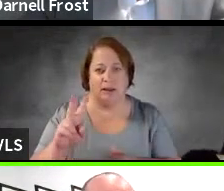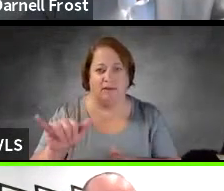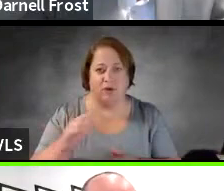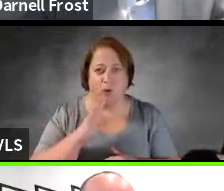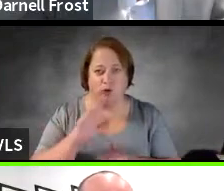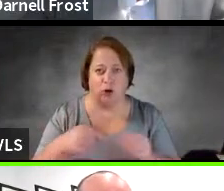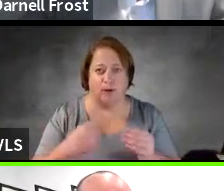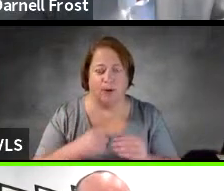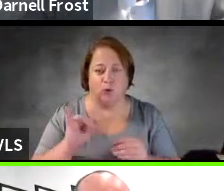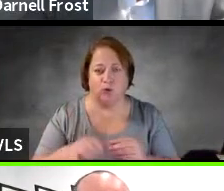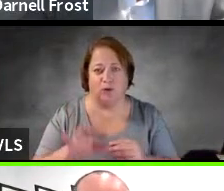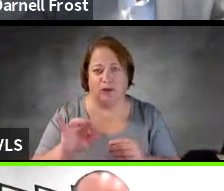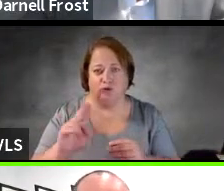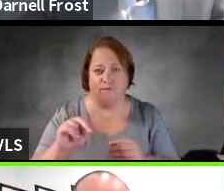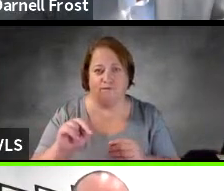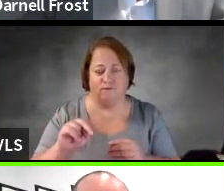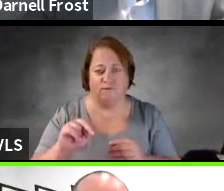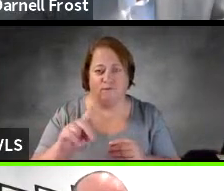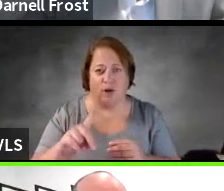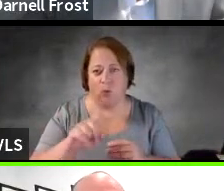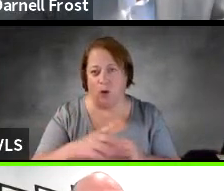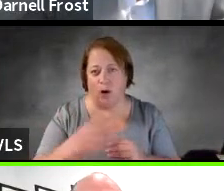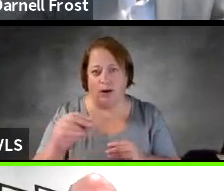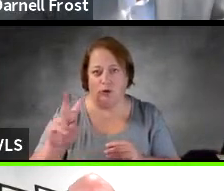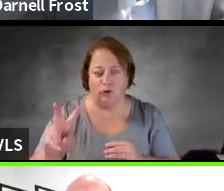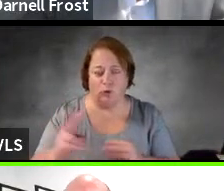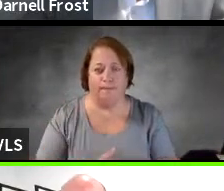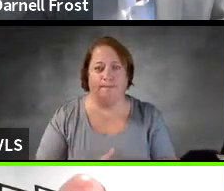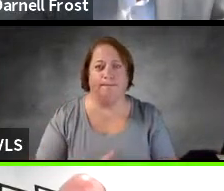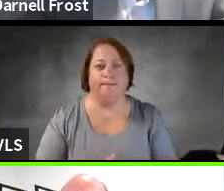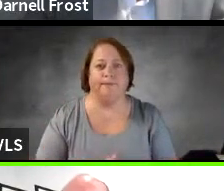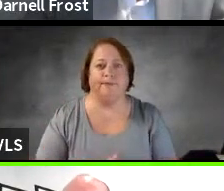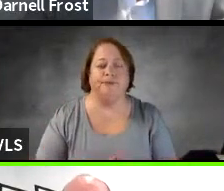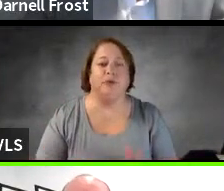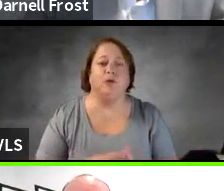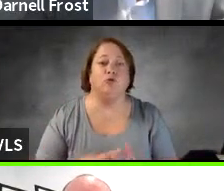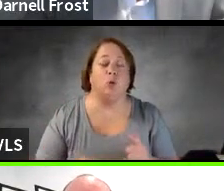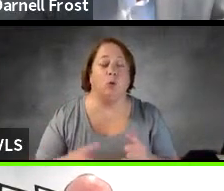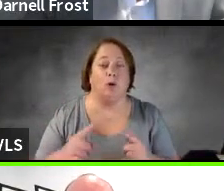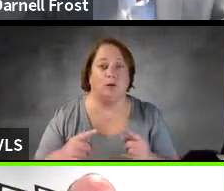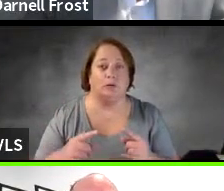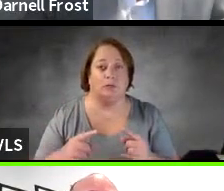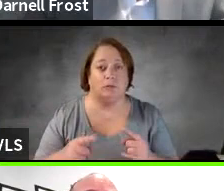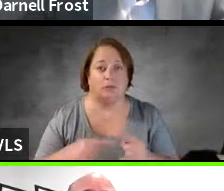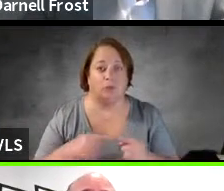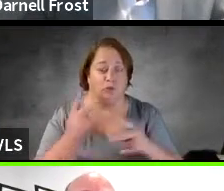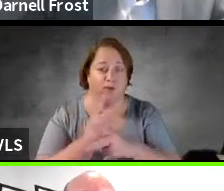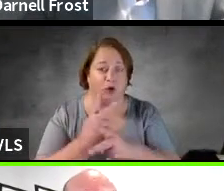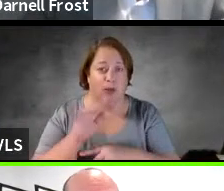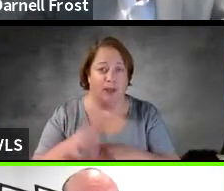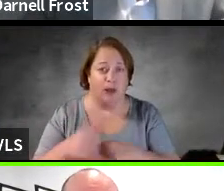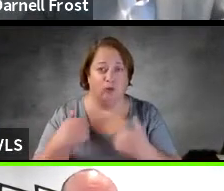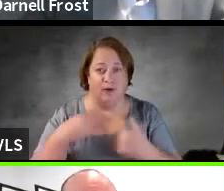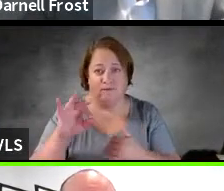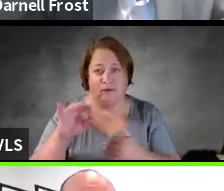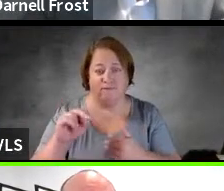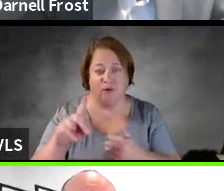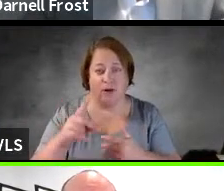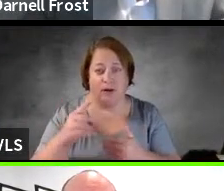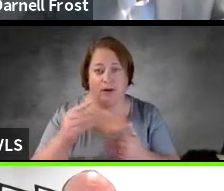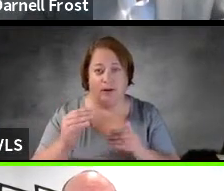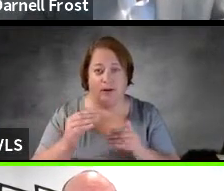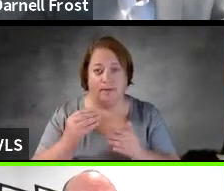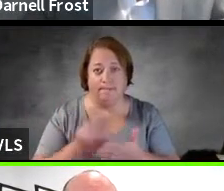about. So that's your fund one and fund two. And so then when you get that, you get a fund balance for the